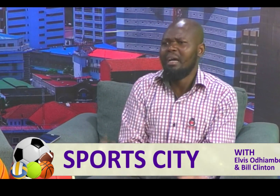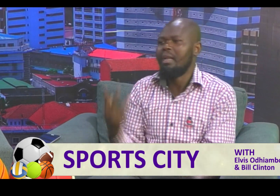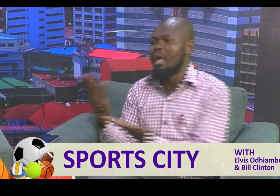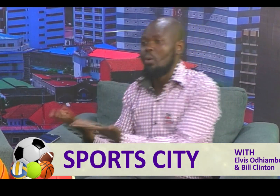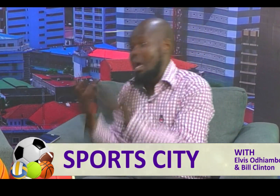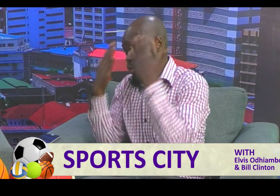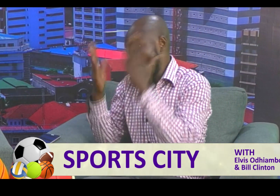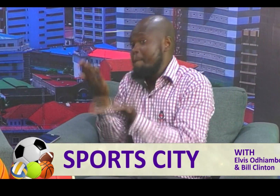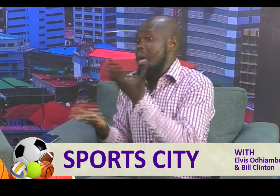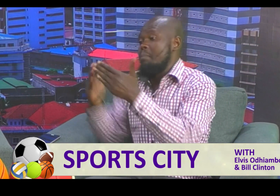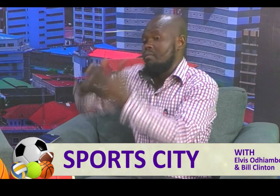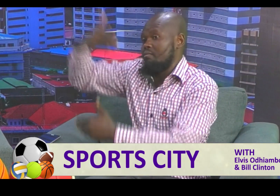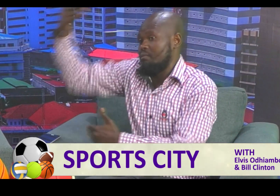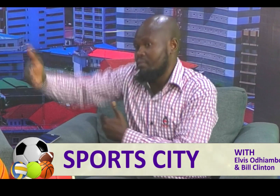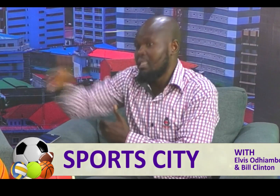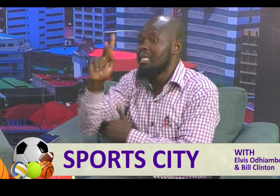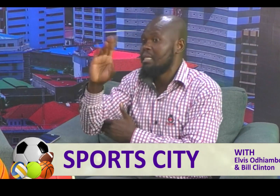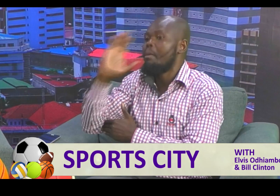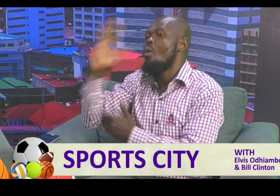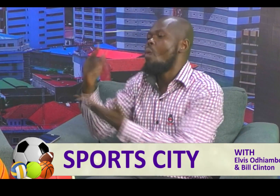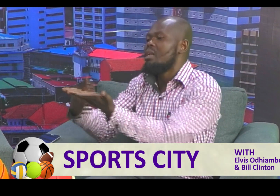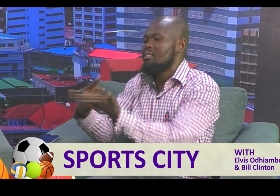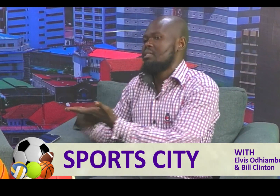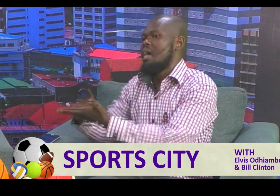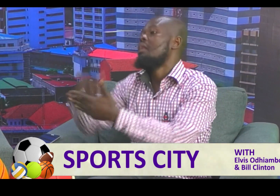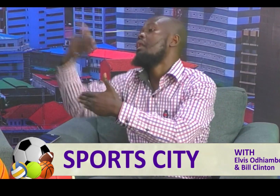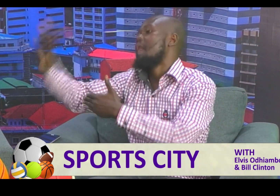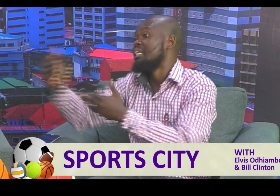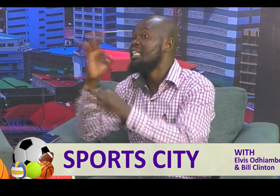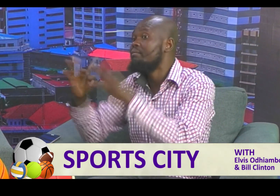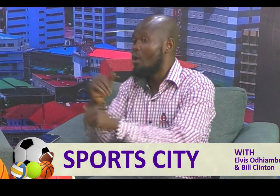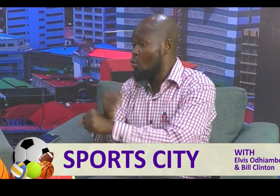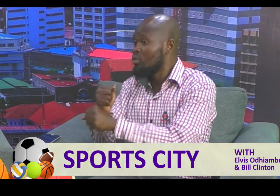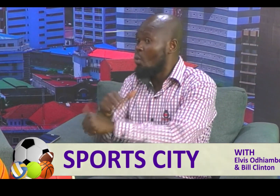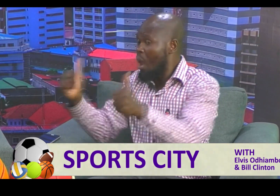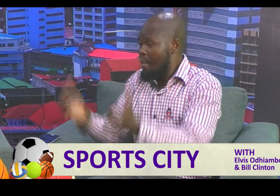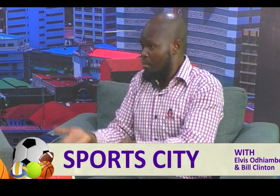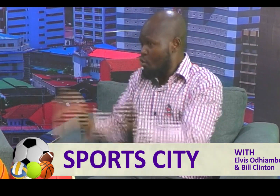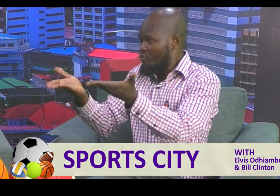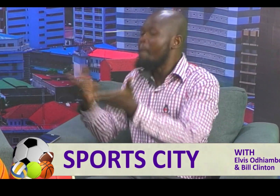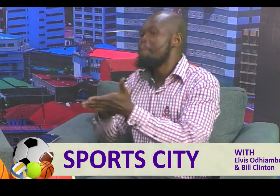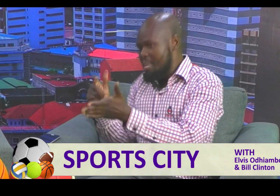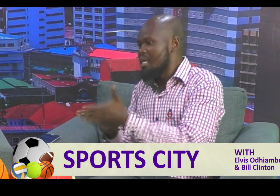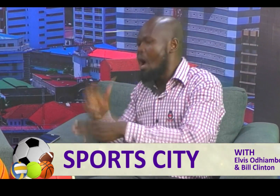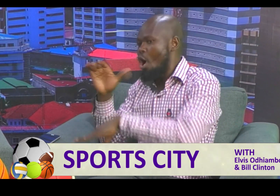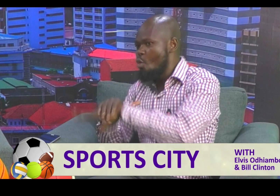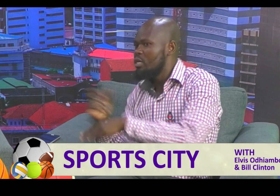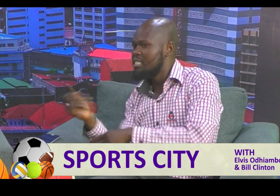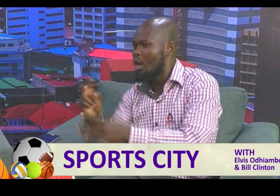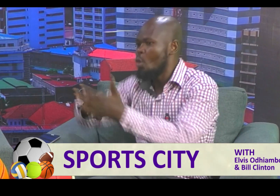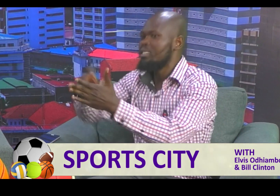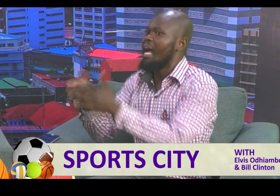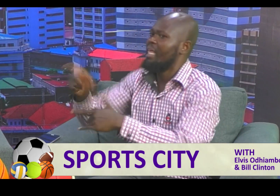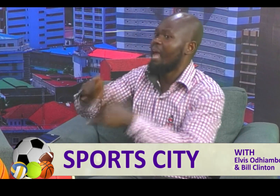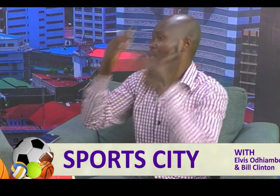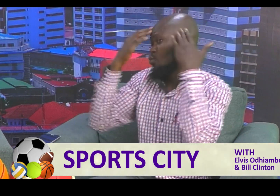for them it's a graph that it's in a good way. So for me, I feel that KCB